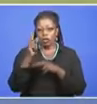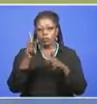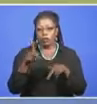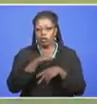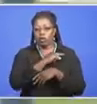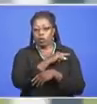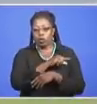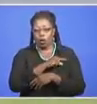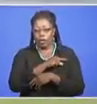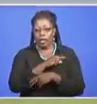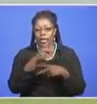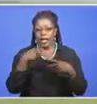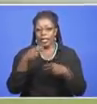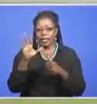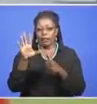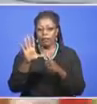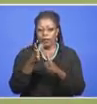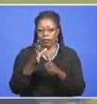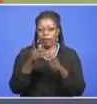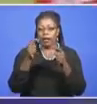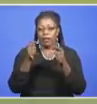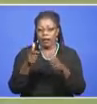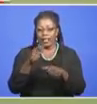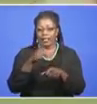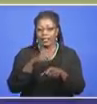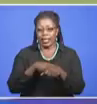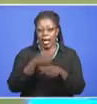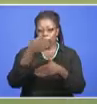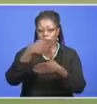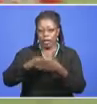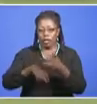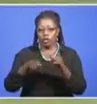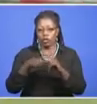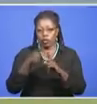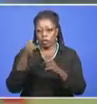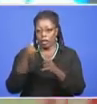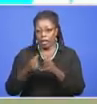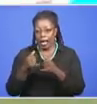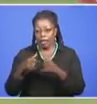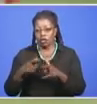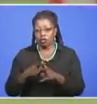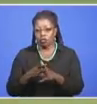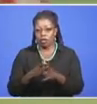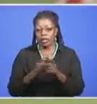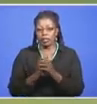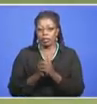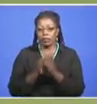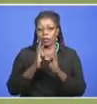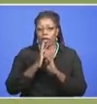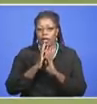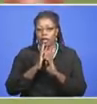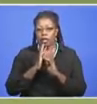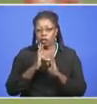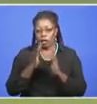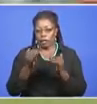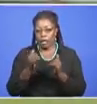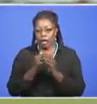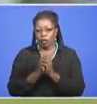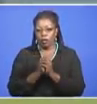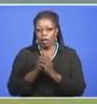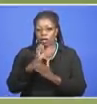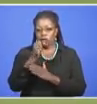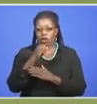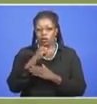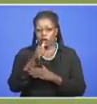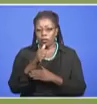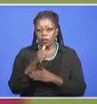has the fifth fastest time heading into the final. Based on season best, you know, I had the faster season best, so I kind of went a bit confident, but I didn't want to